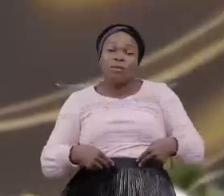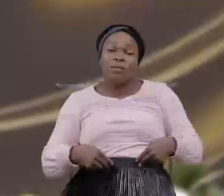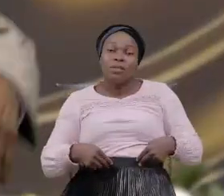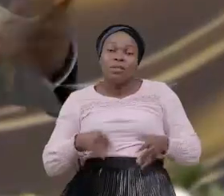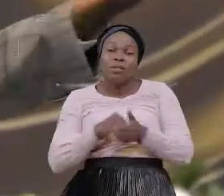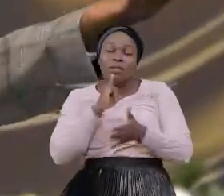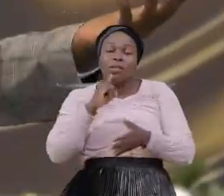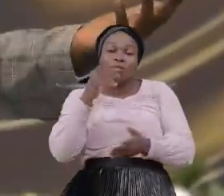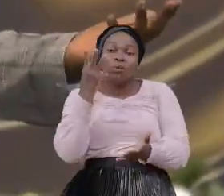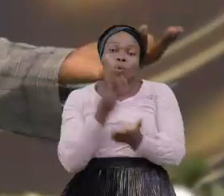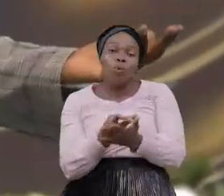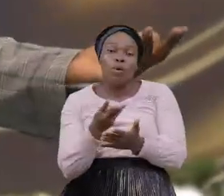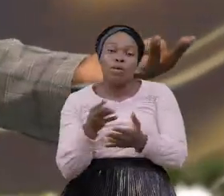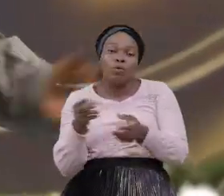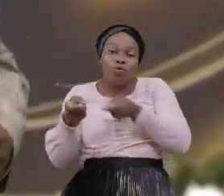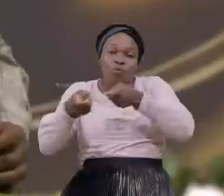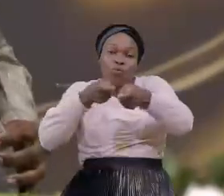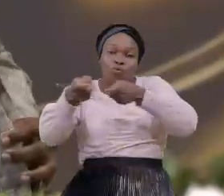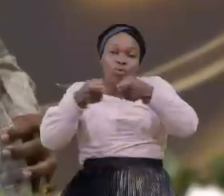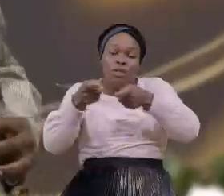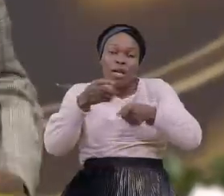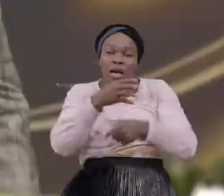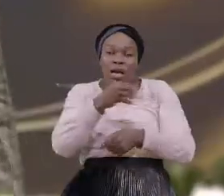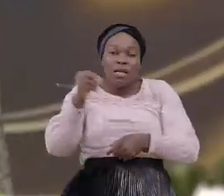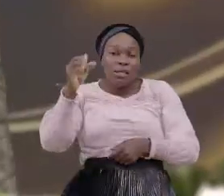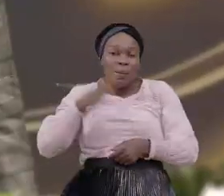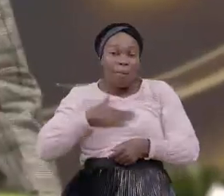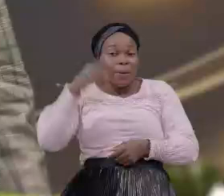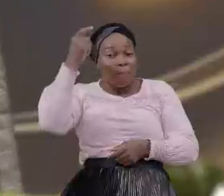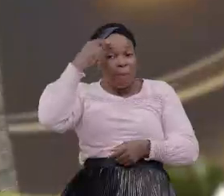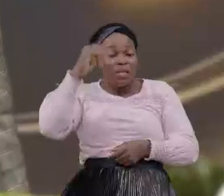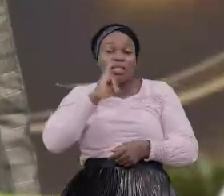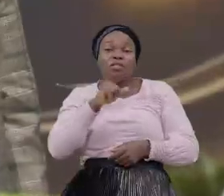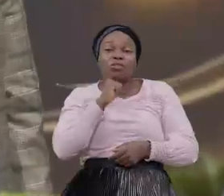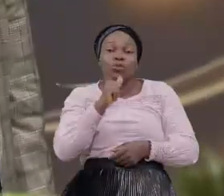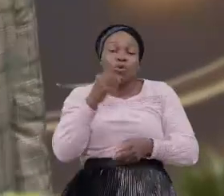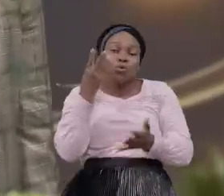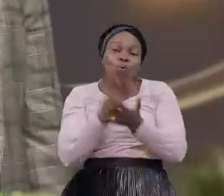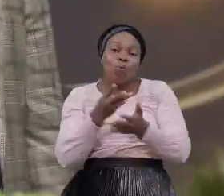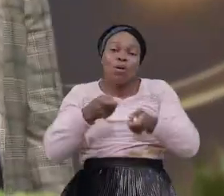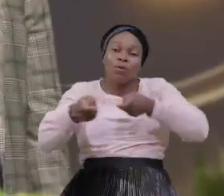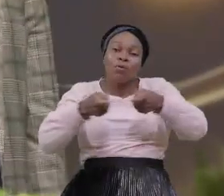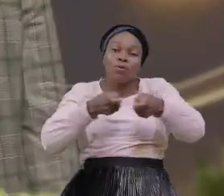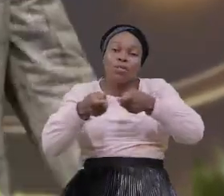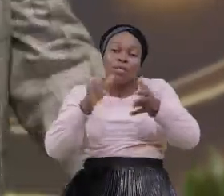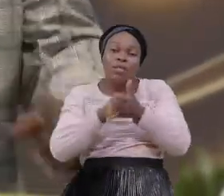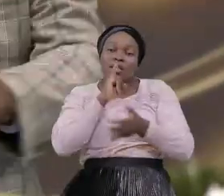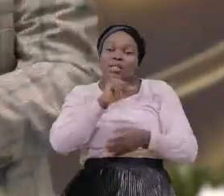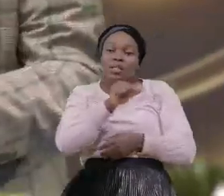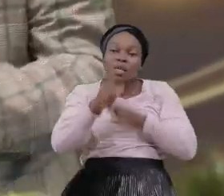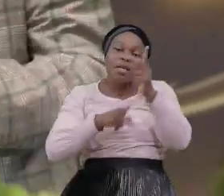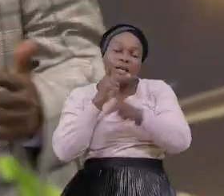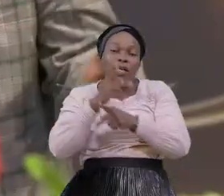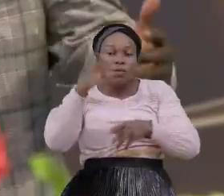coordinated. And if my mind is not well coordinated, that's a kind of disease for the mind, that